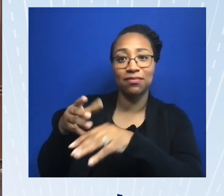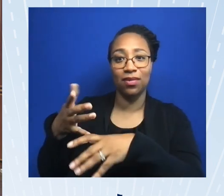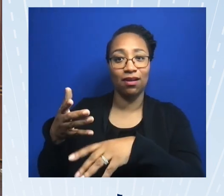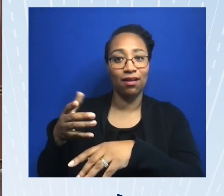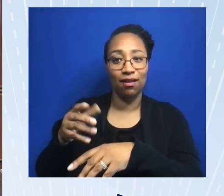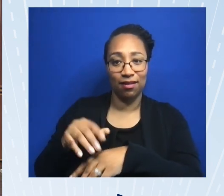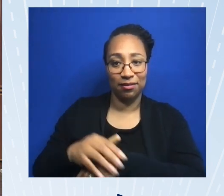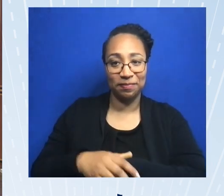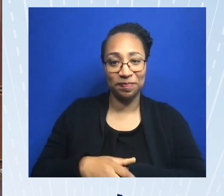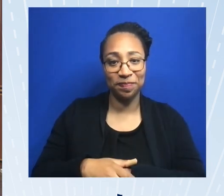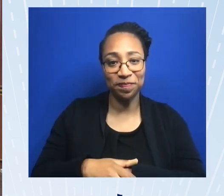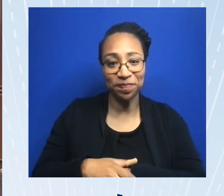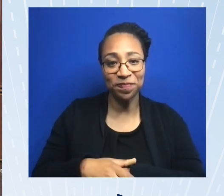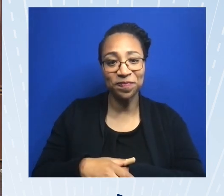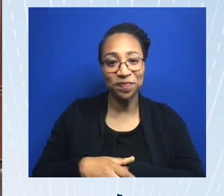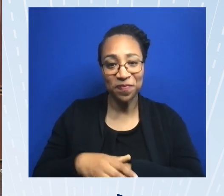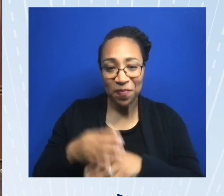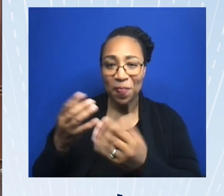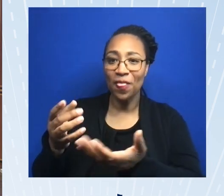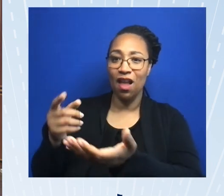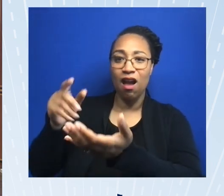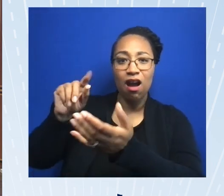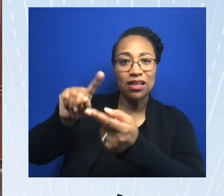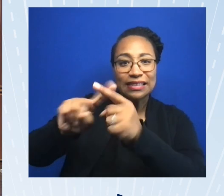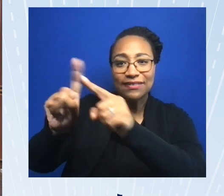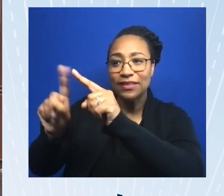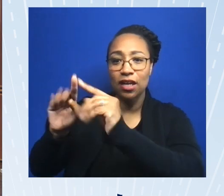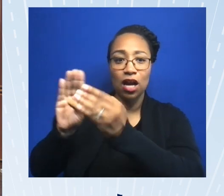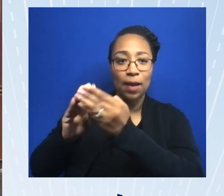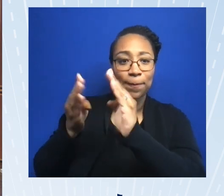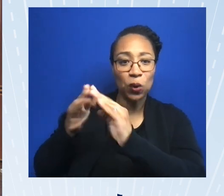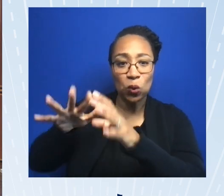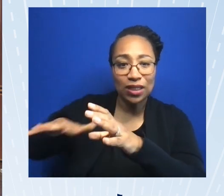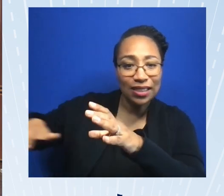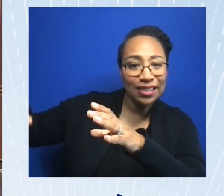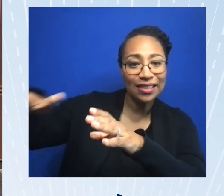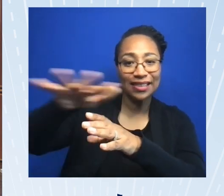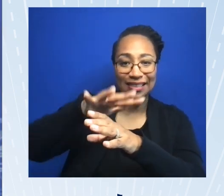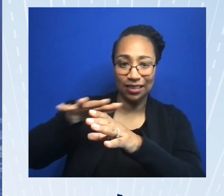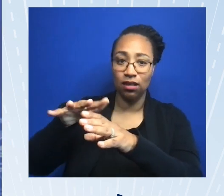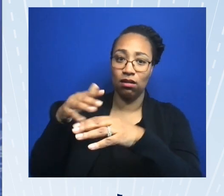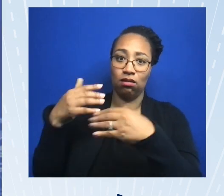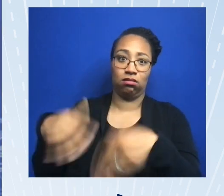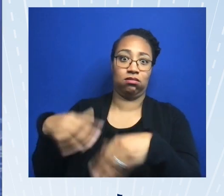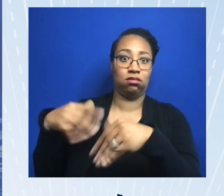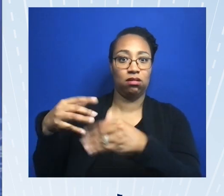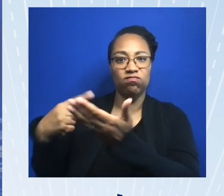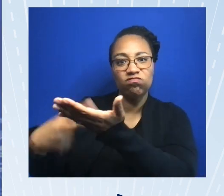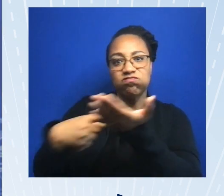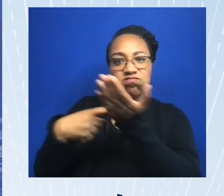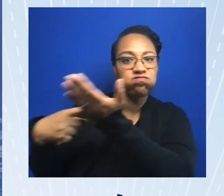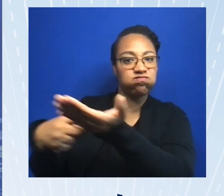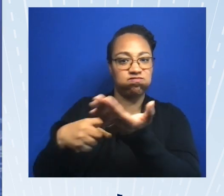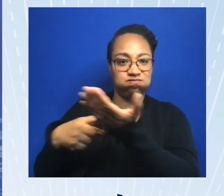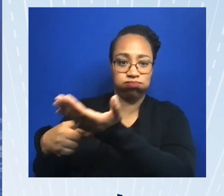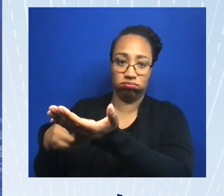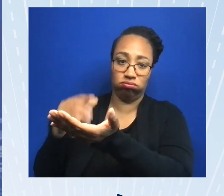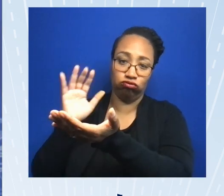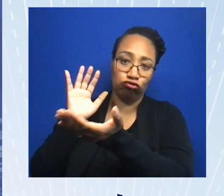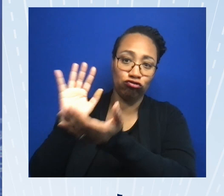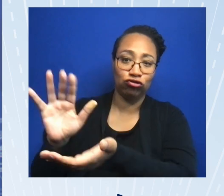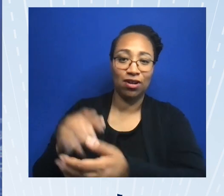ugly impacts of anti-Semitism in the international arena. At the UN, I was proud to defend